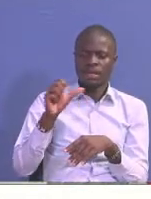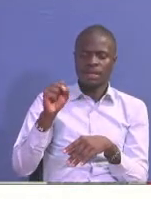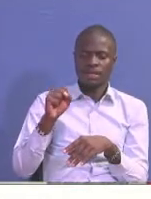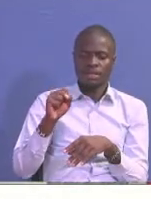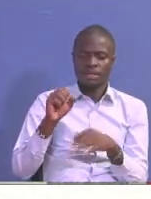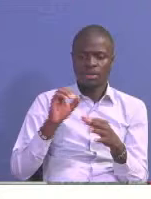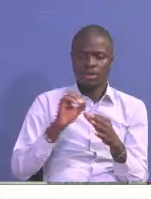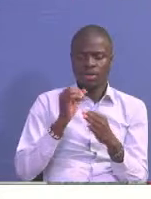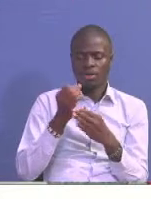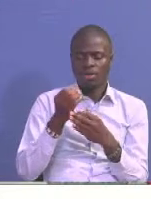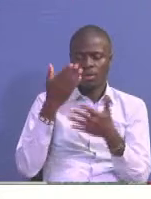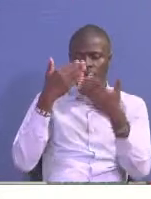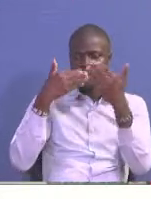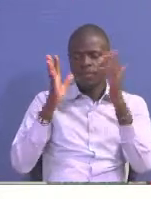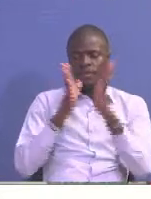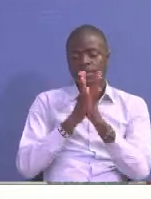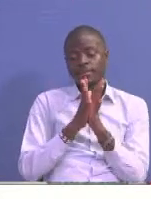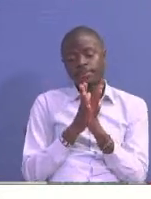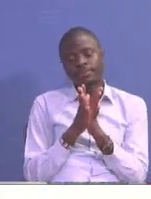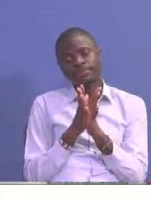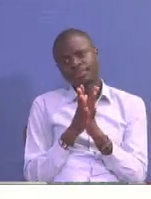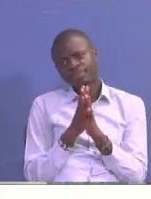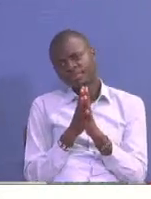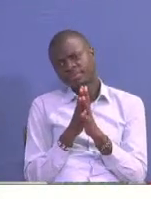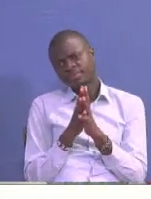or the universities?